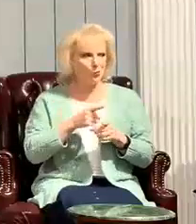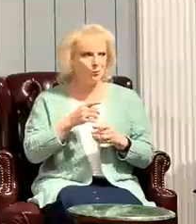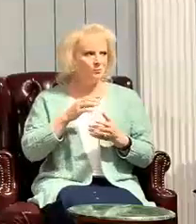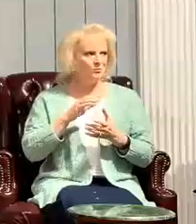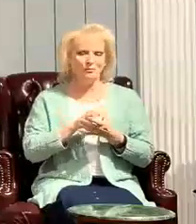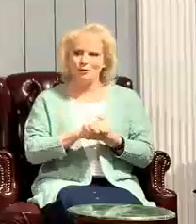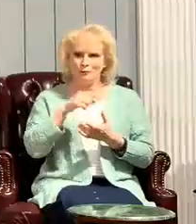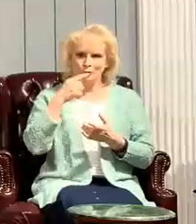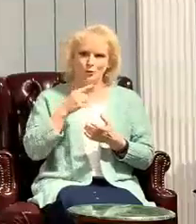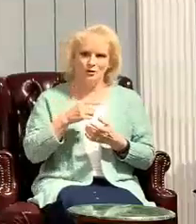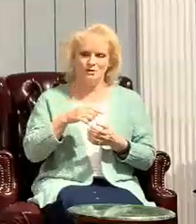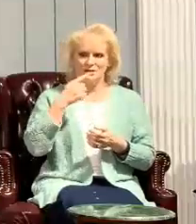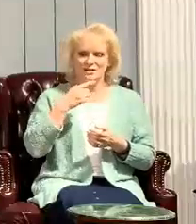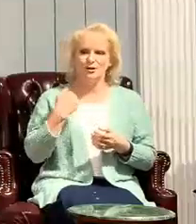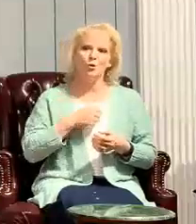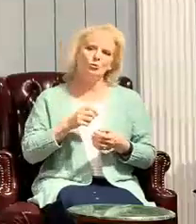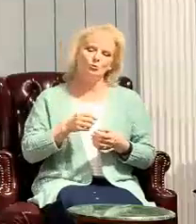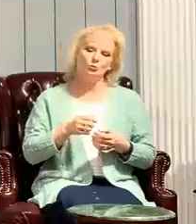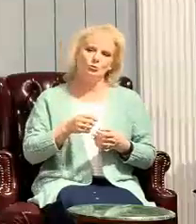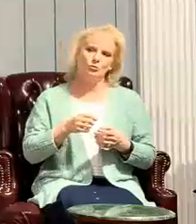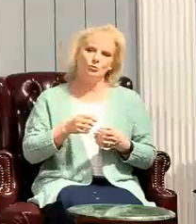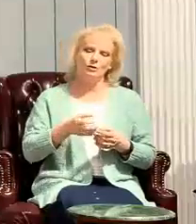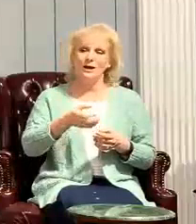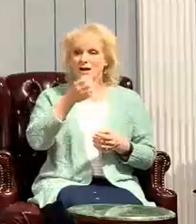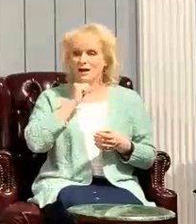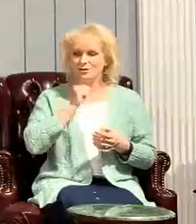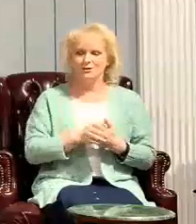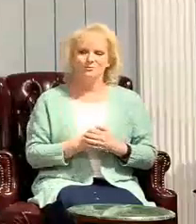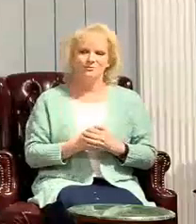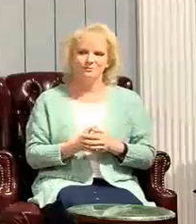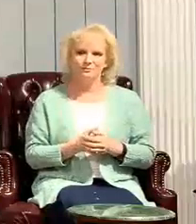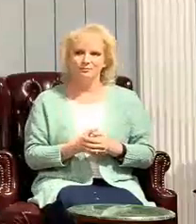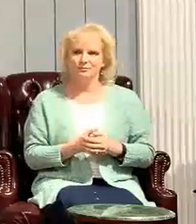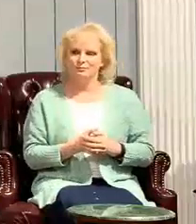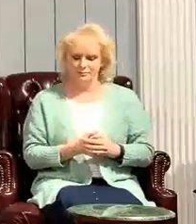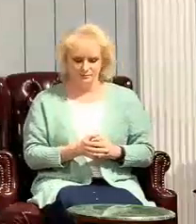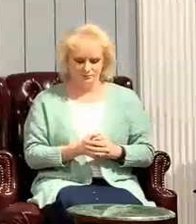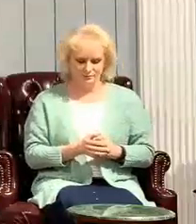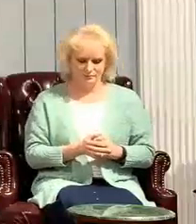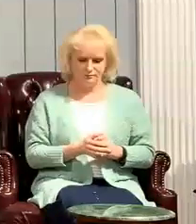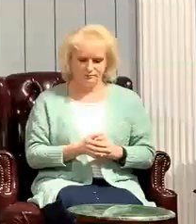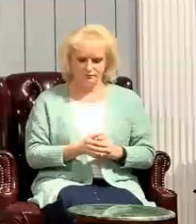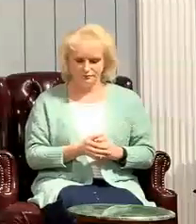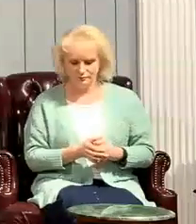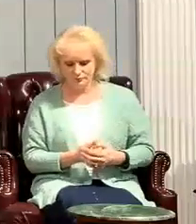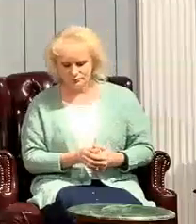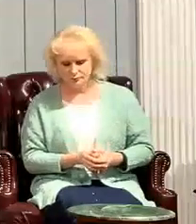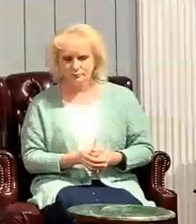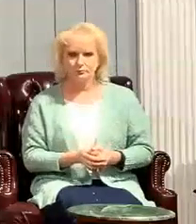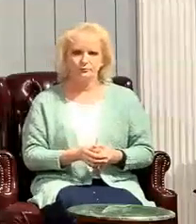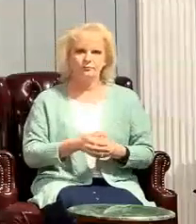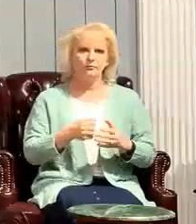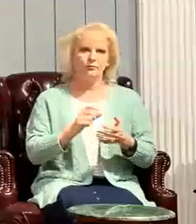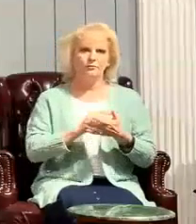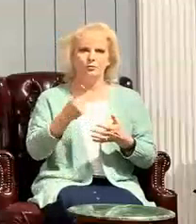So I don't know, maybe we should just dismiss right now and have ice cream. And I'm kidding, we won't do that. So Deuteronomy chapter 15, verses